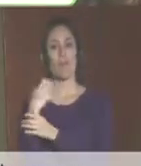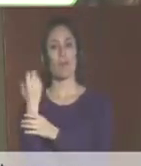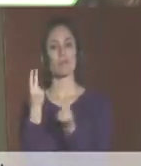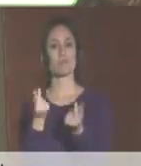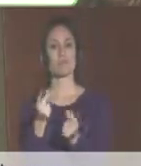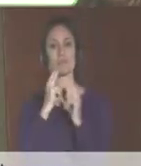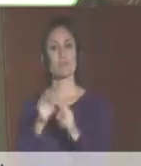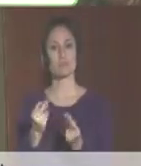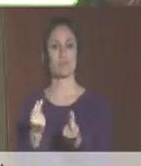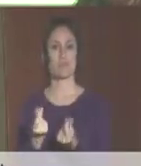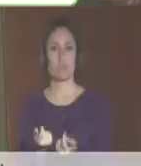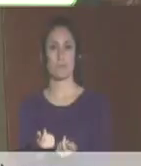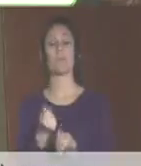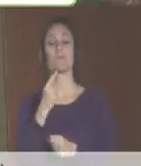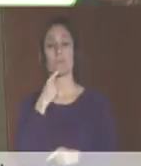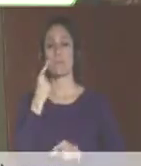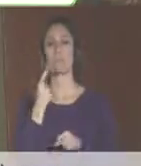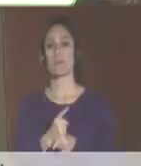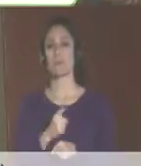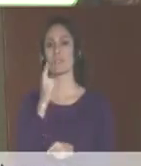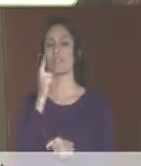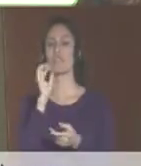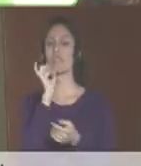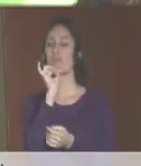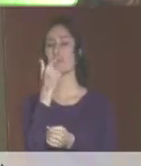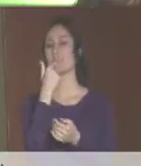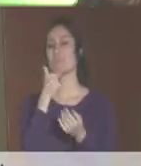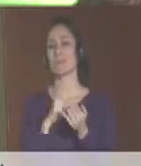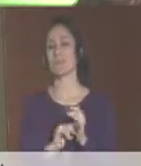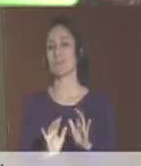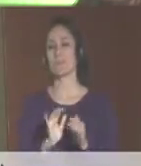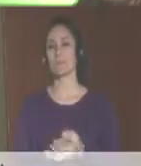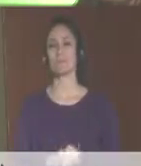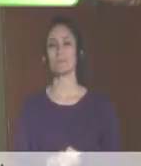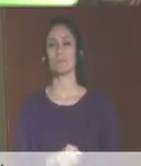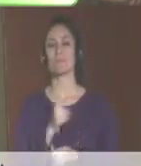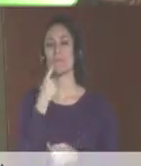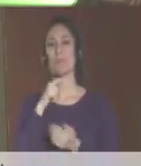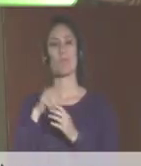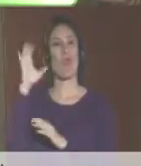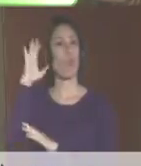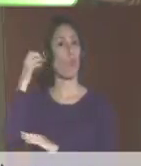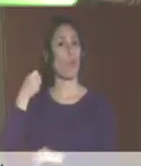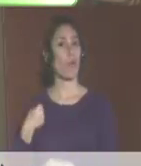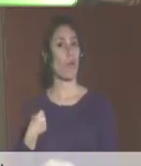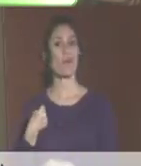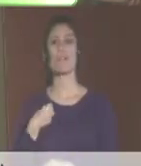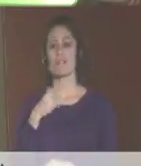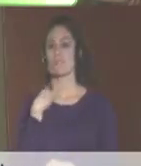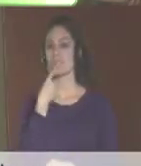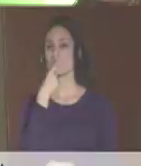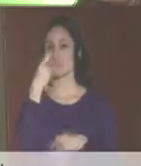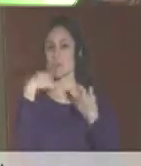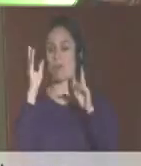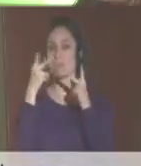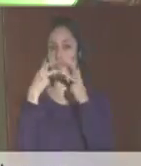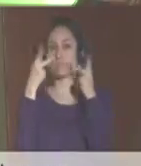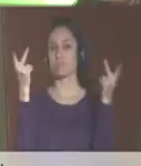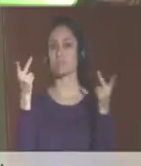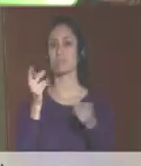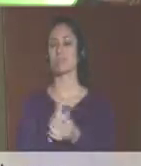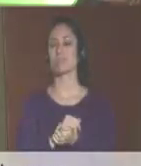emergency has occurred, when a problem has risen. And I think here, this is an aside, just to tell you that in the case of